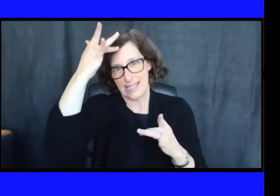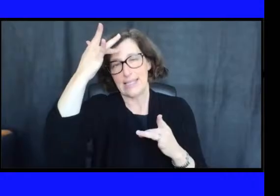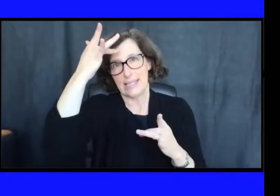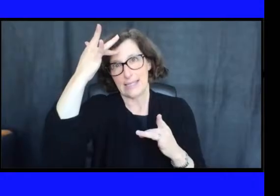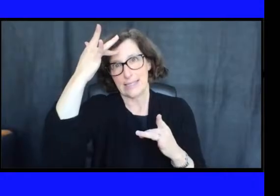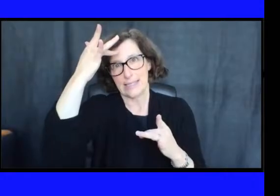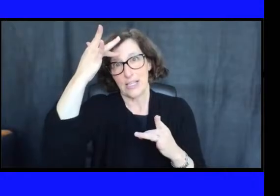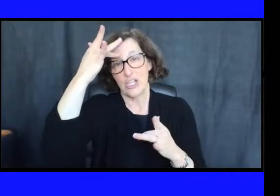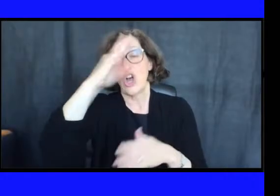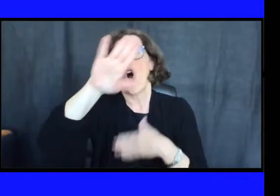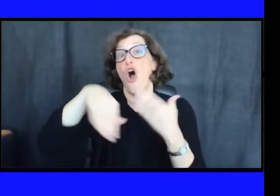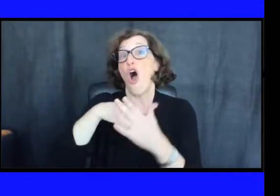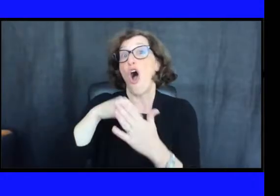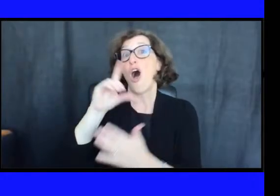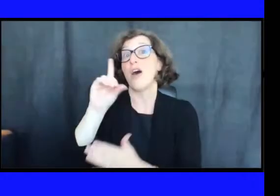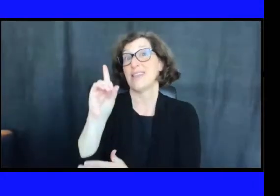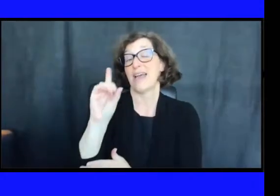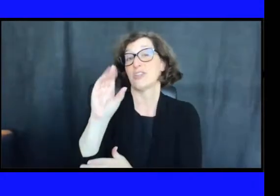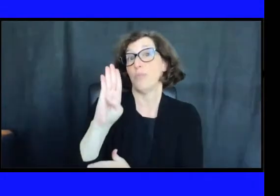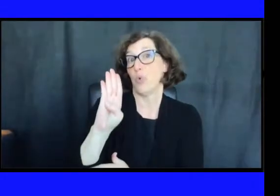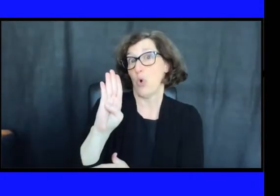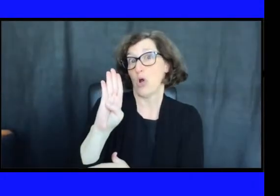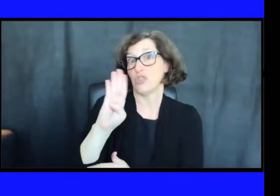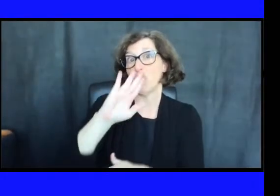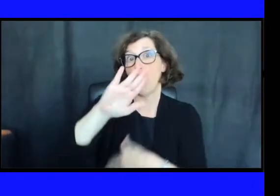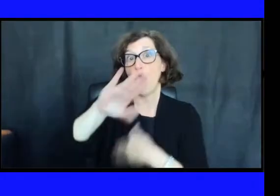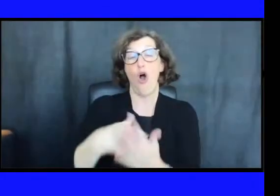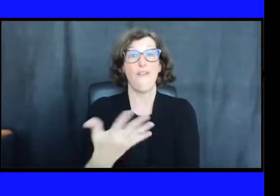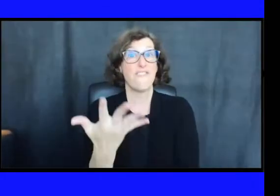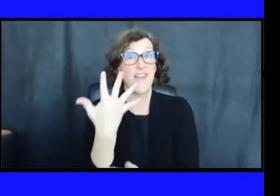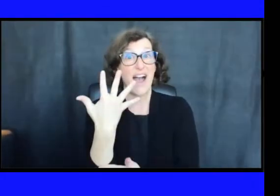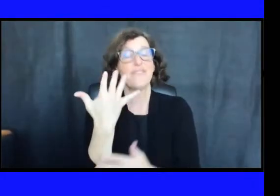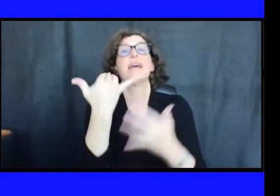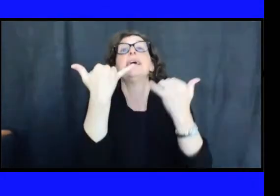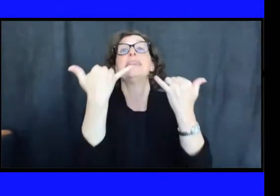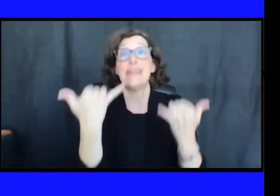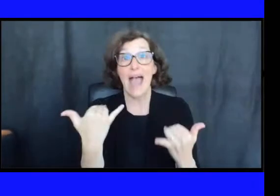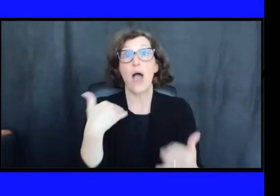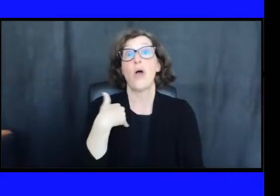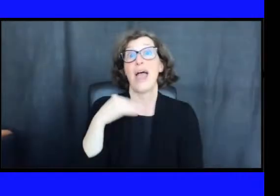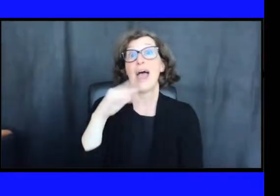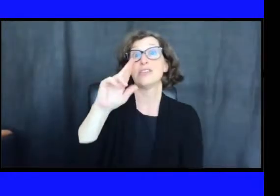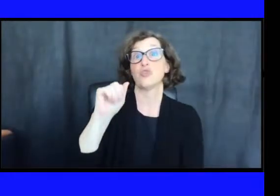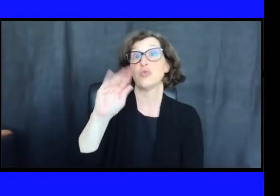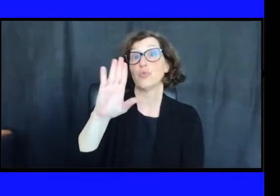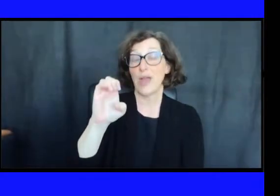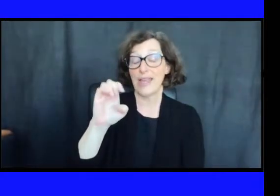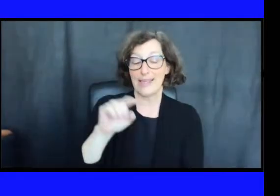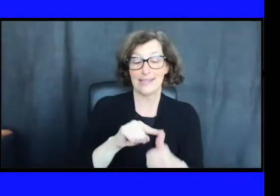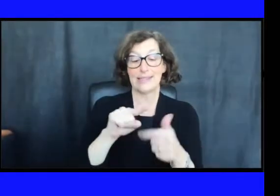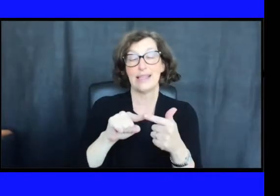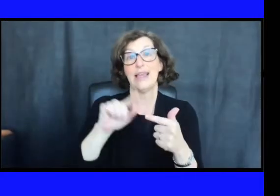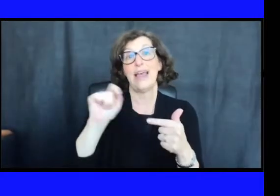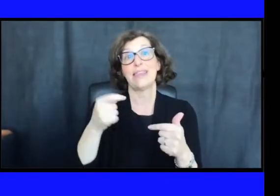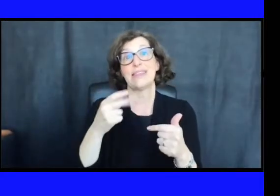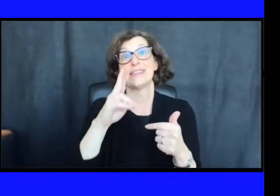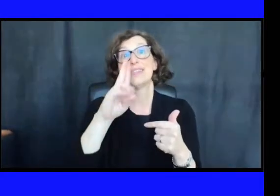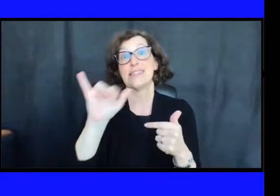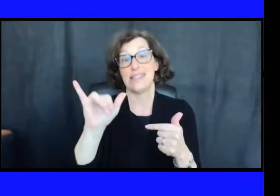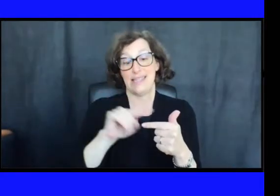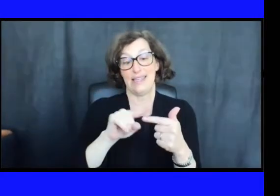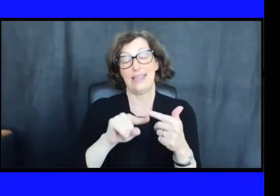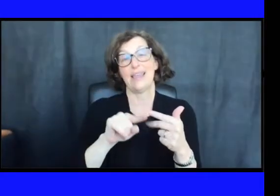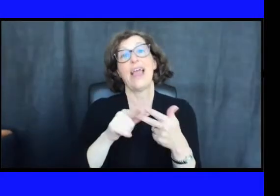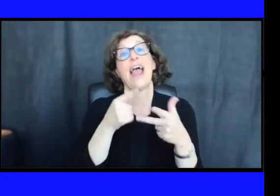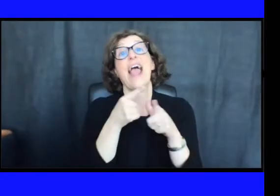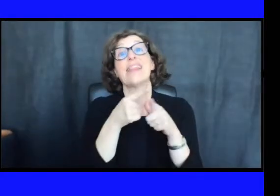this information. And some of those plans are, of course, delayed, being that all of our frontline staff are